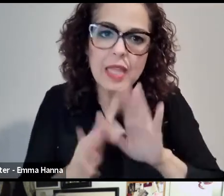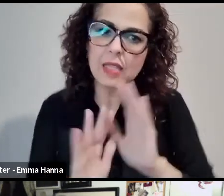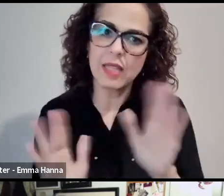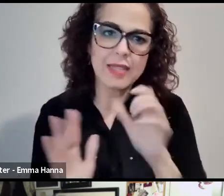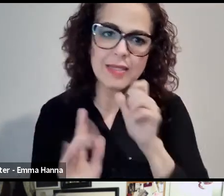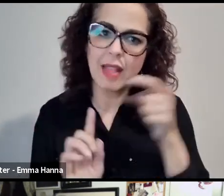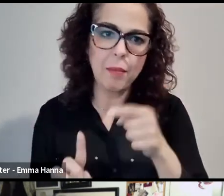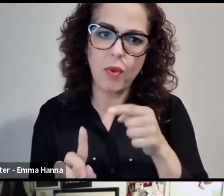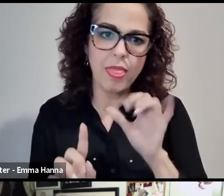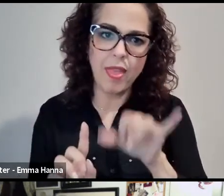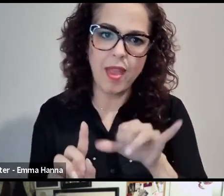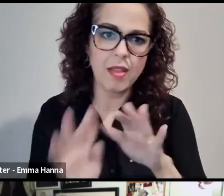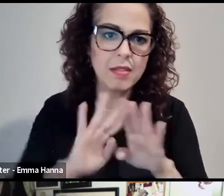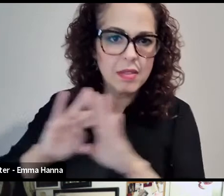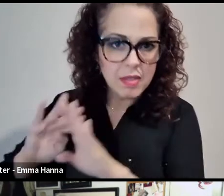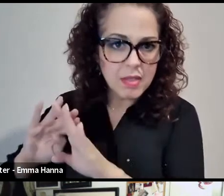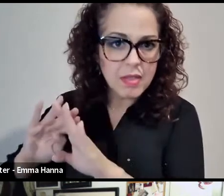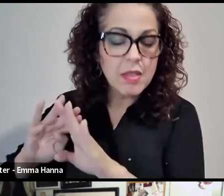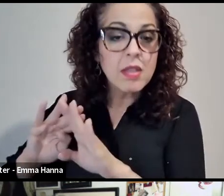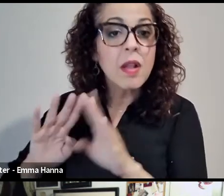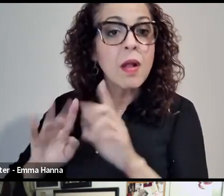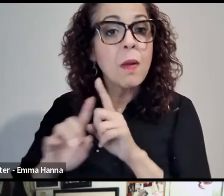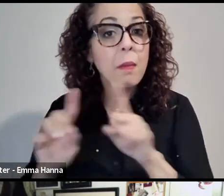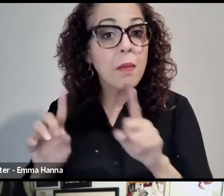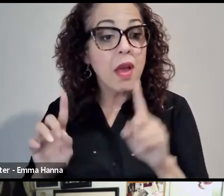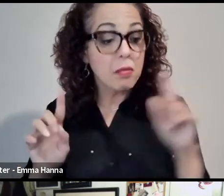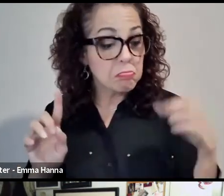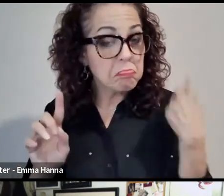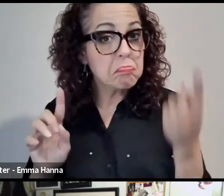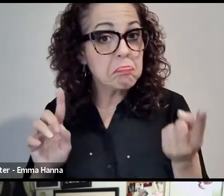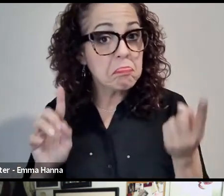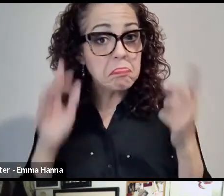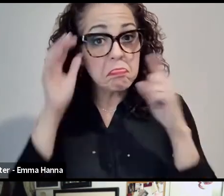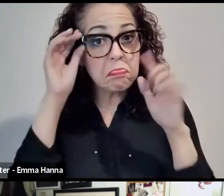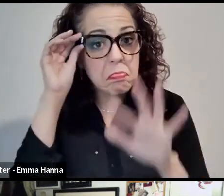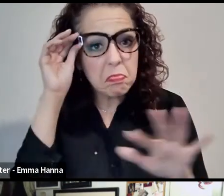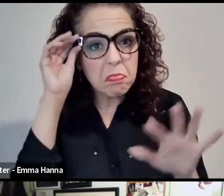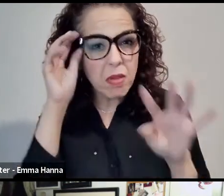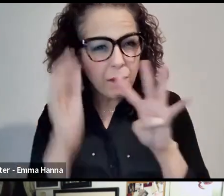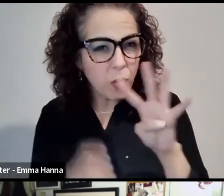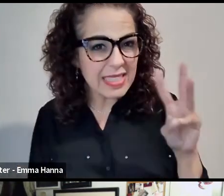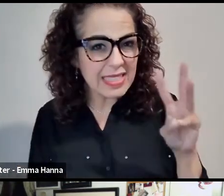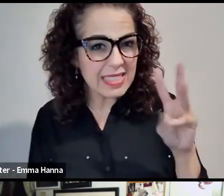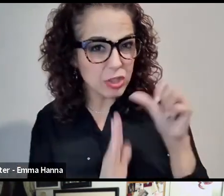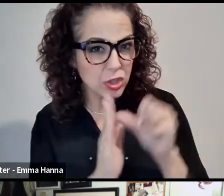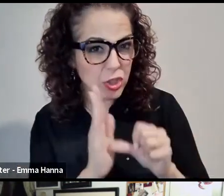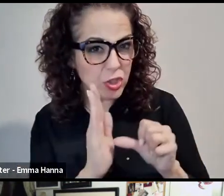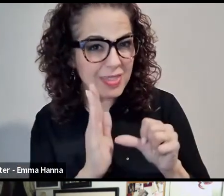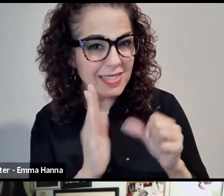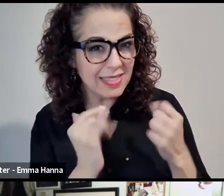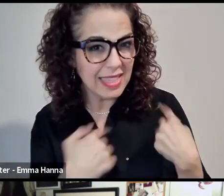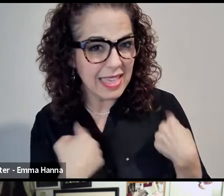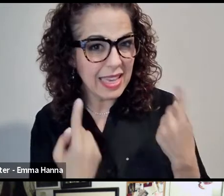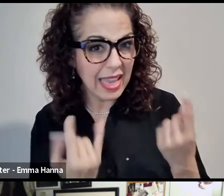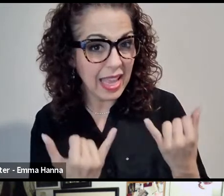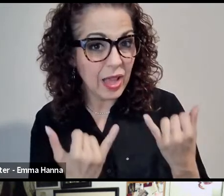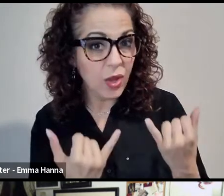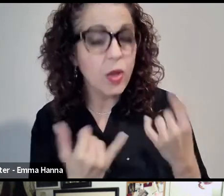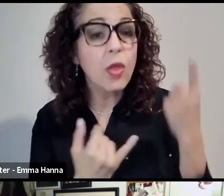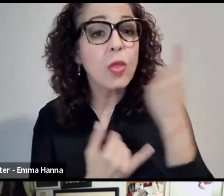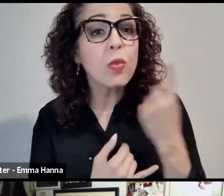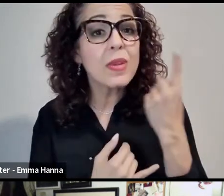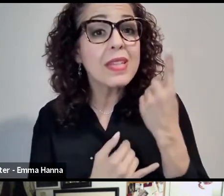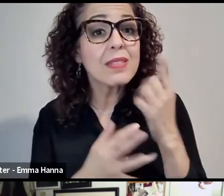that. But I've had, I think, 46 surgeries now. And the reason I mention that is